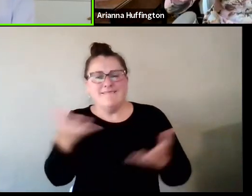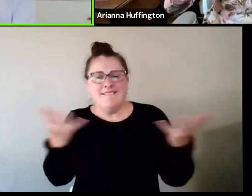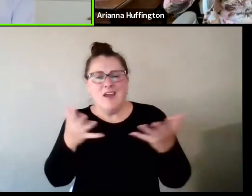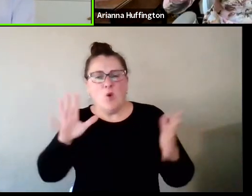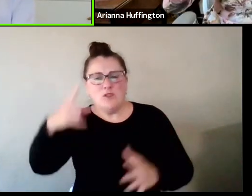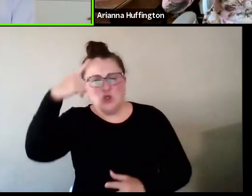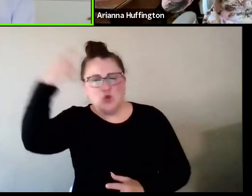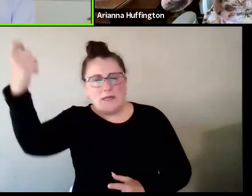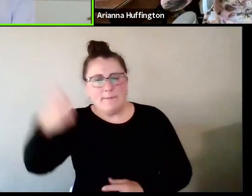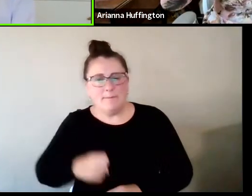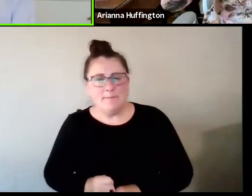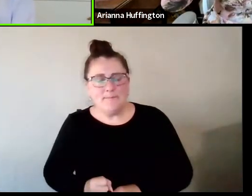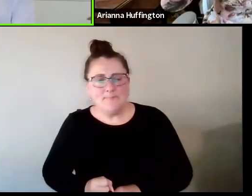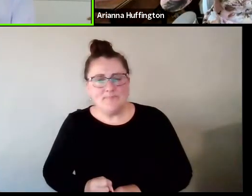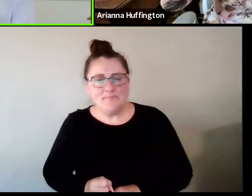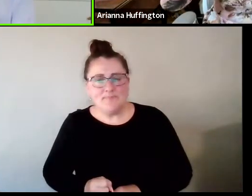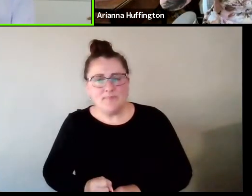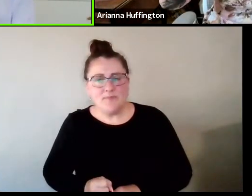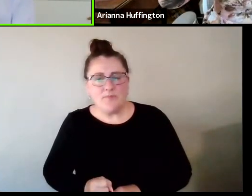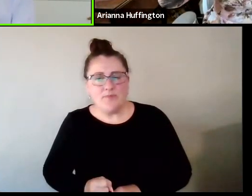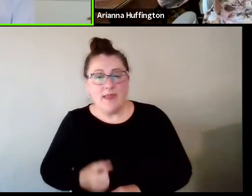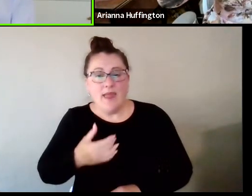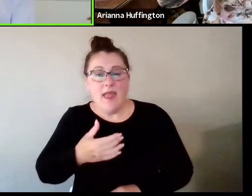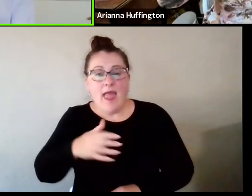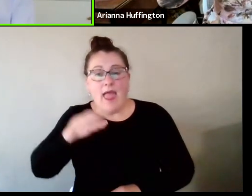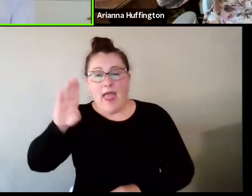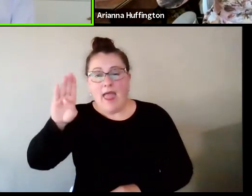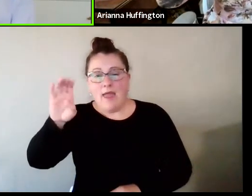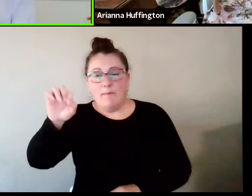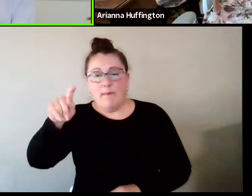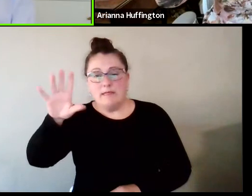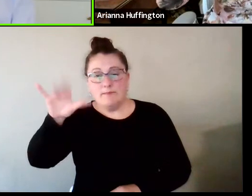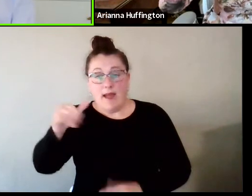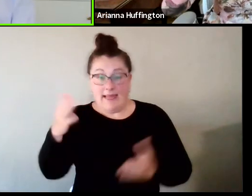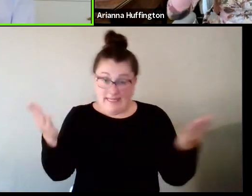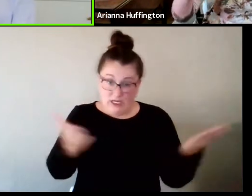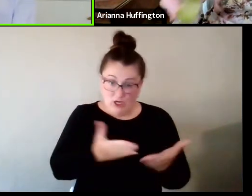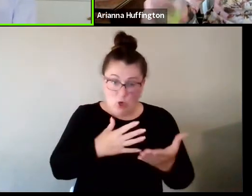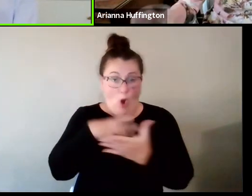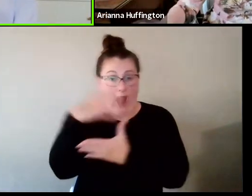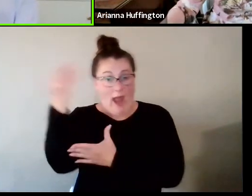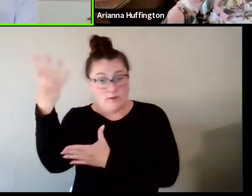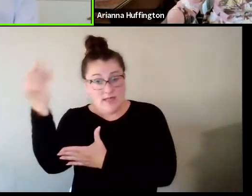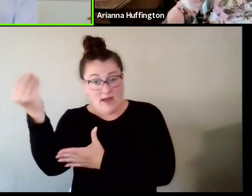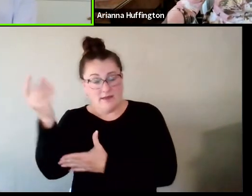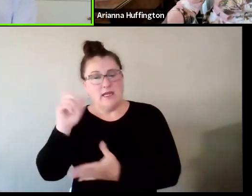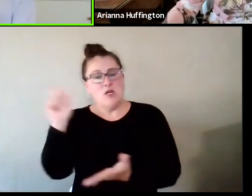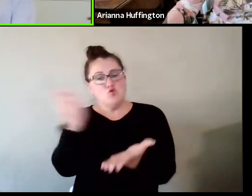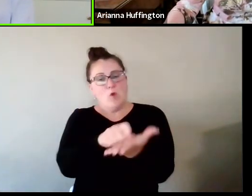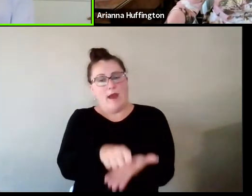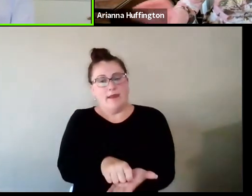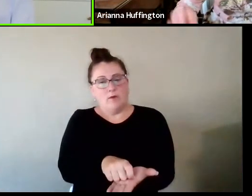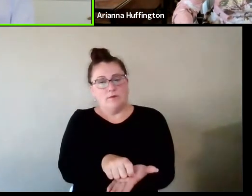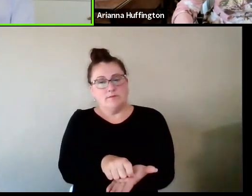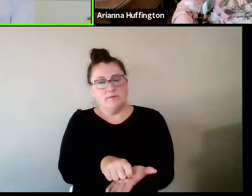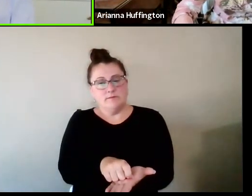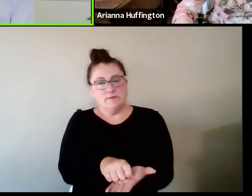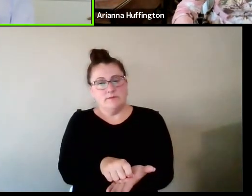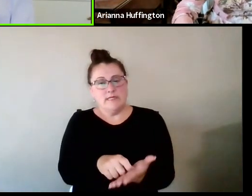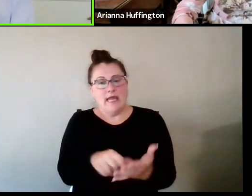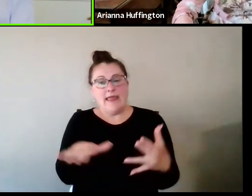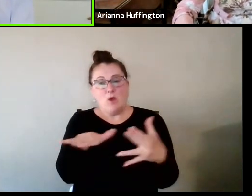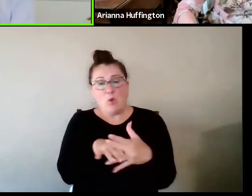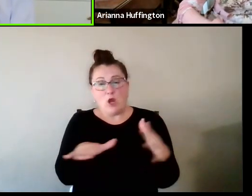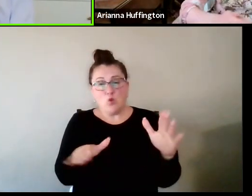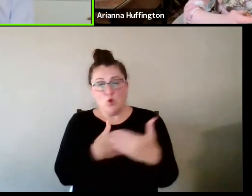dream at Best Buy or outside of Best Buy? And he would write it down. They would write it down in the break room.